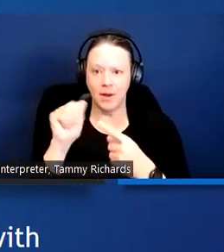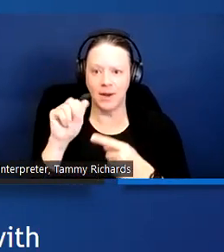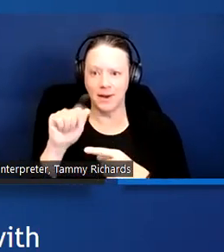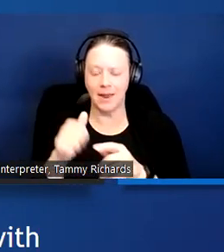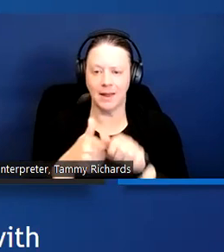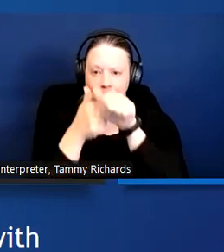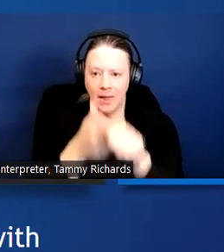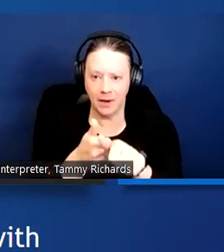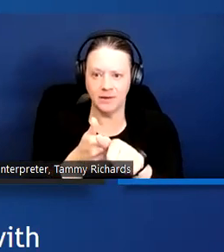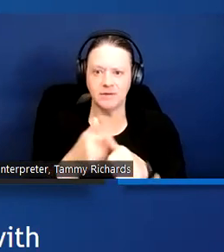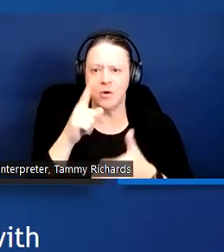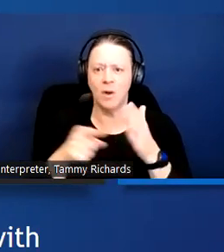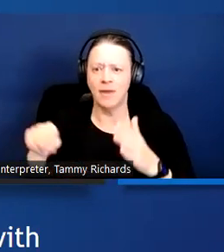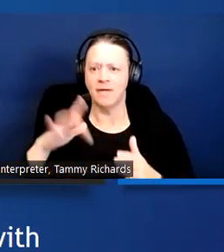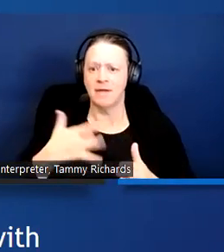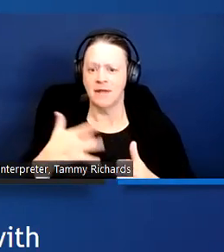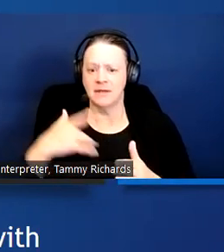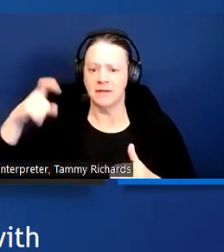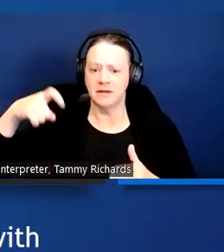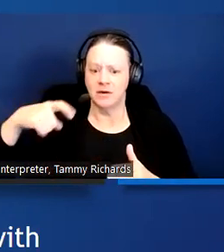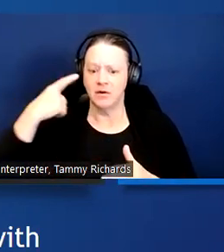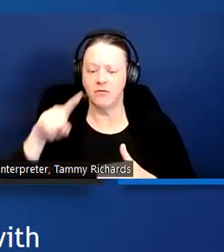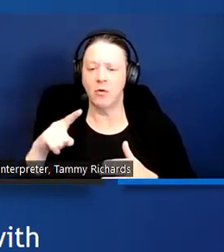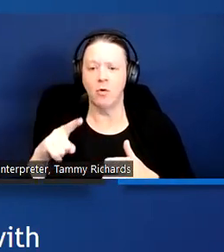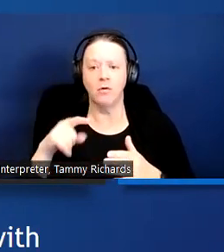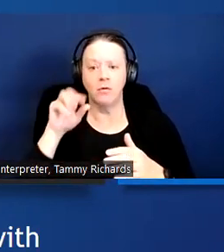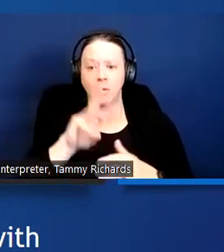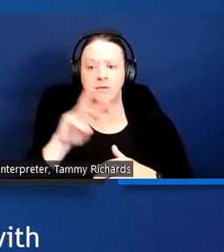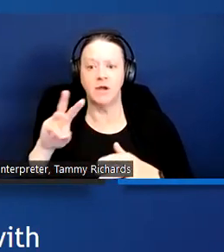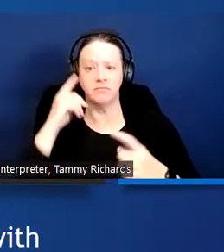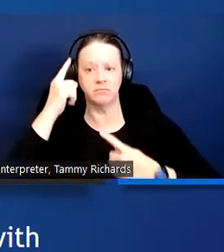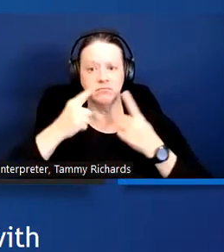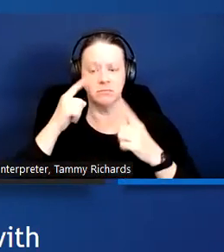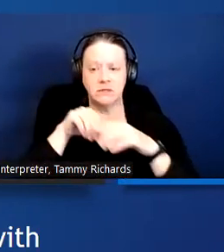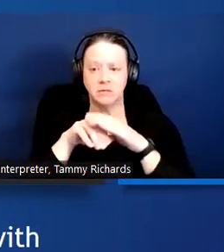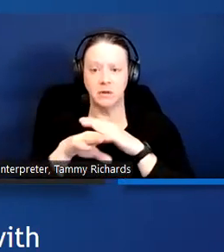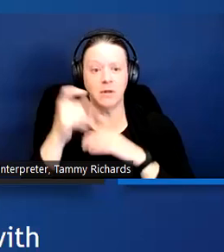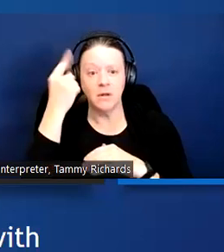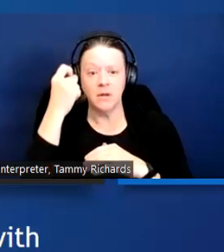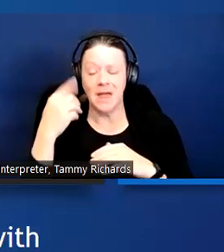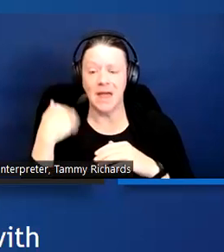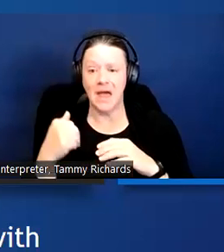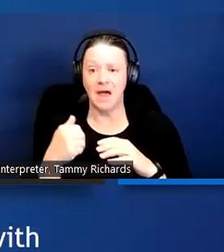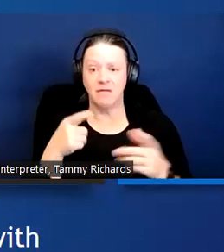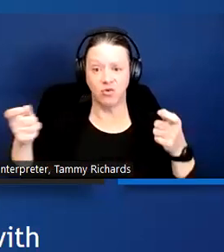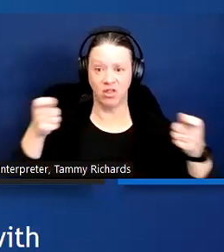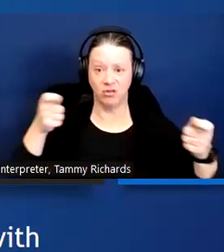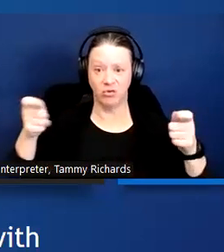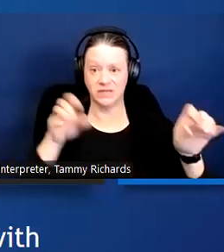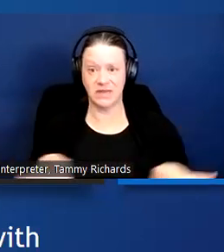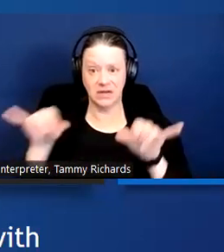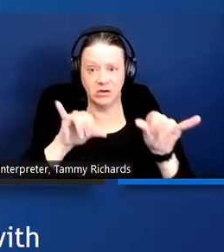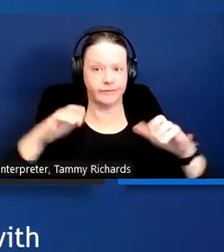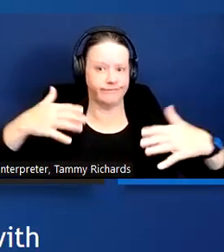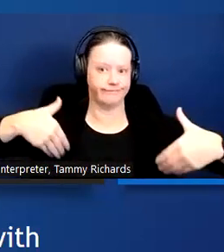a website to be considered accessible, what it applies to. They don't have regulatory standards set in place. We'll be talking more about